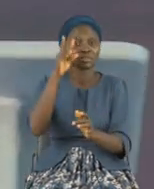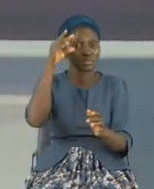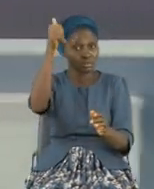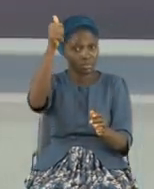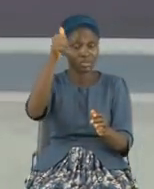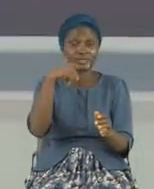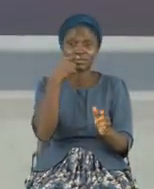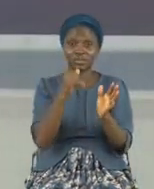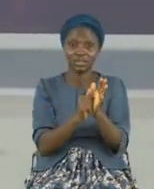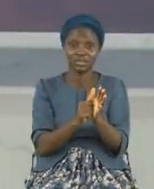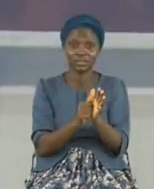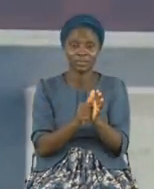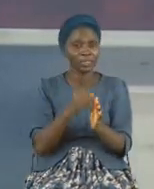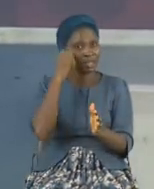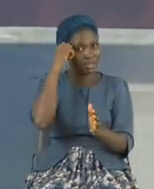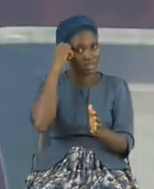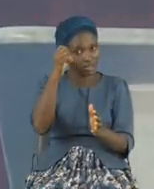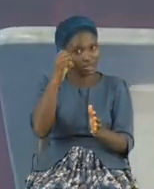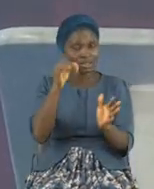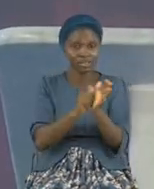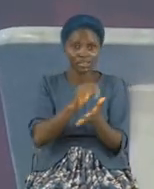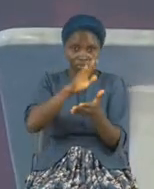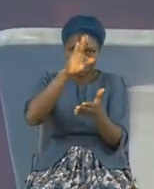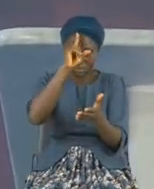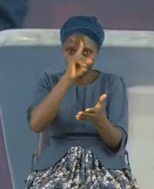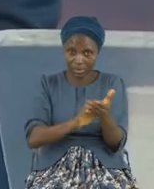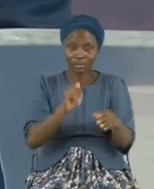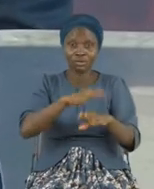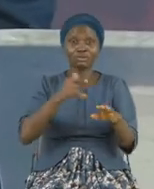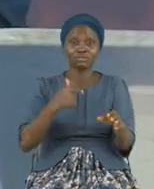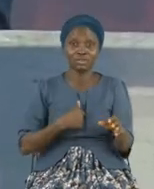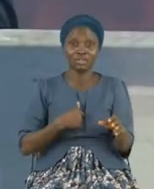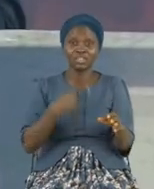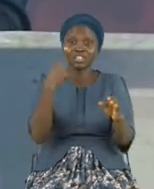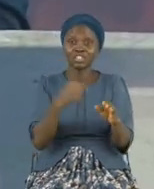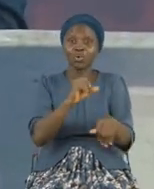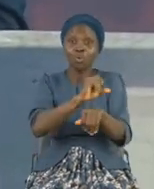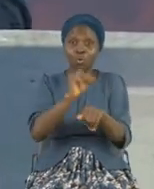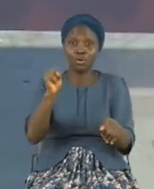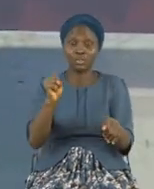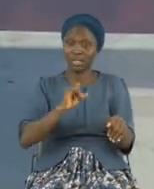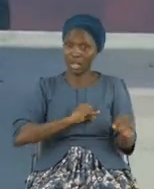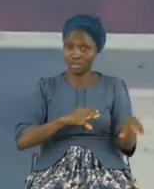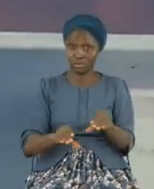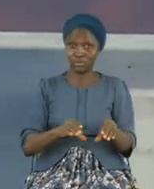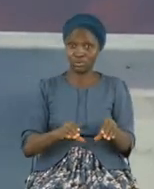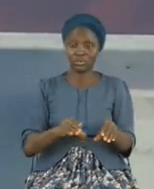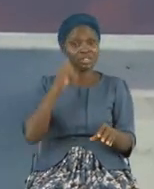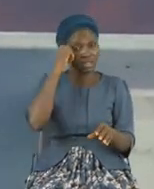he that believeth on me, the works I do, he shall